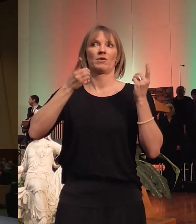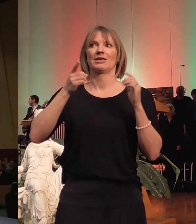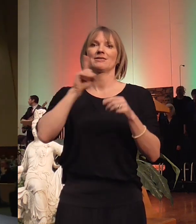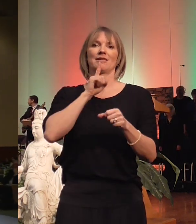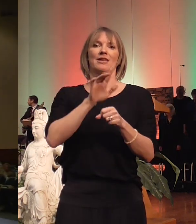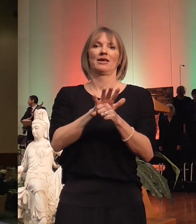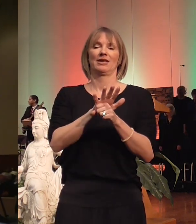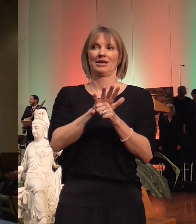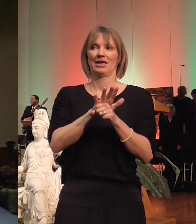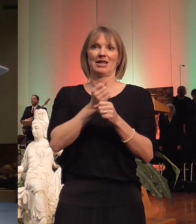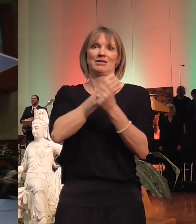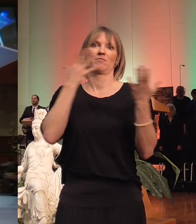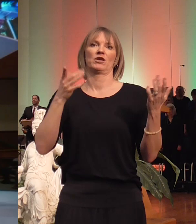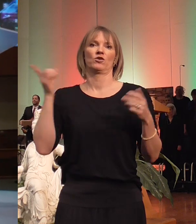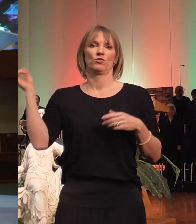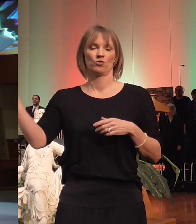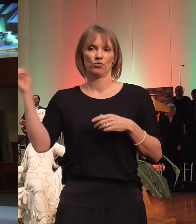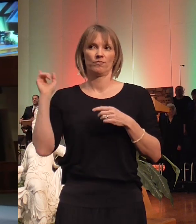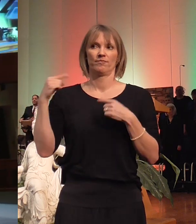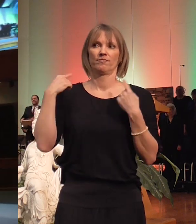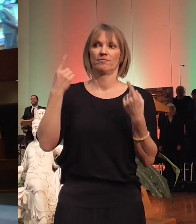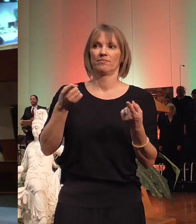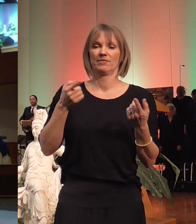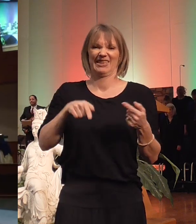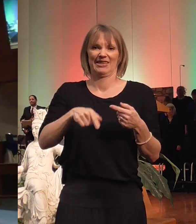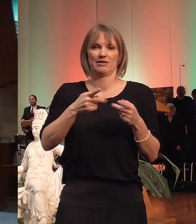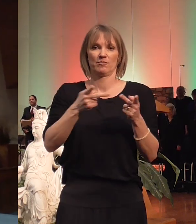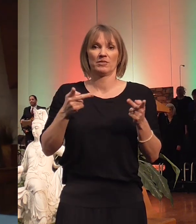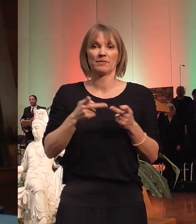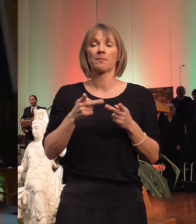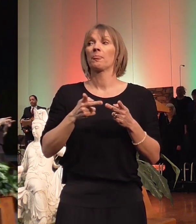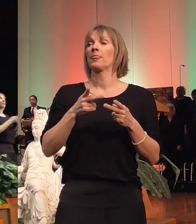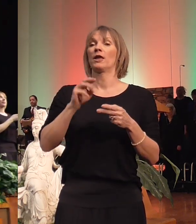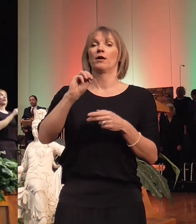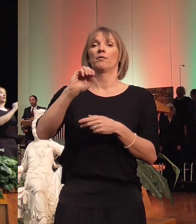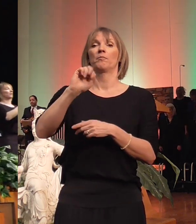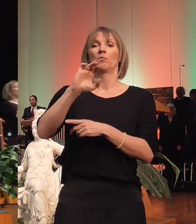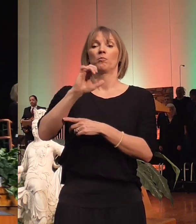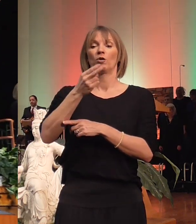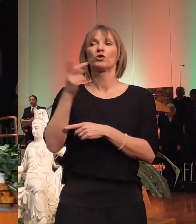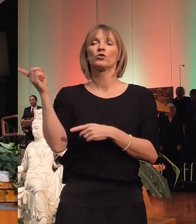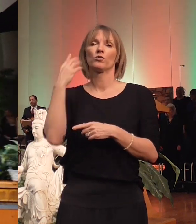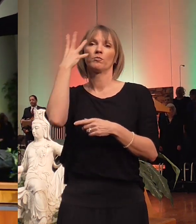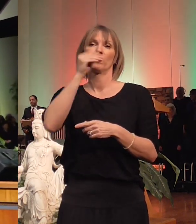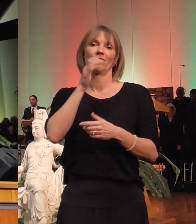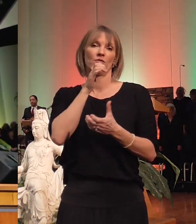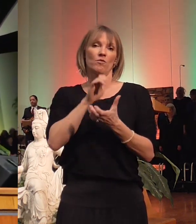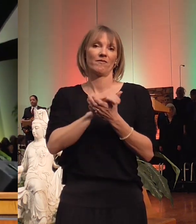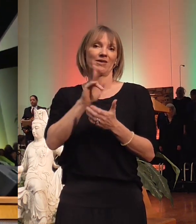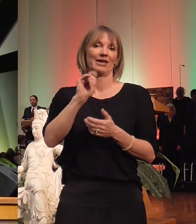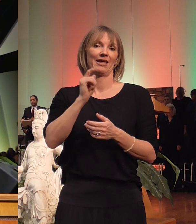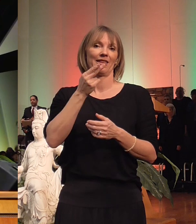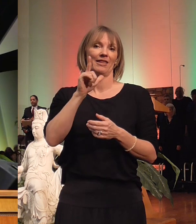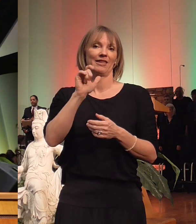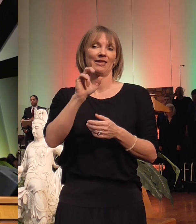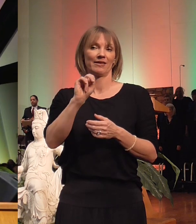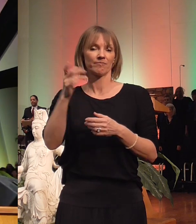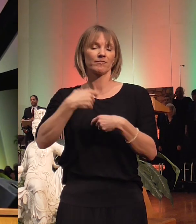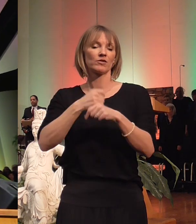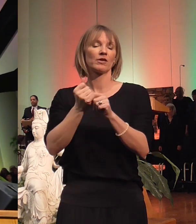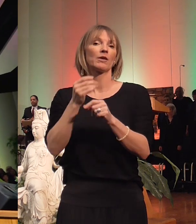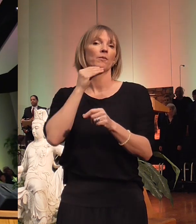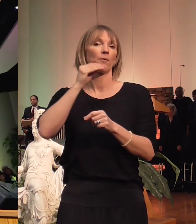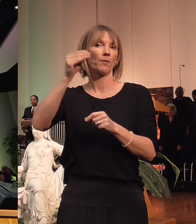dedicated as much as you have to this place. And at the end of March, you and your beautiful wife, Kathleen, are creating